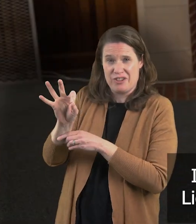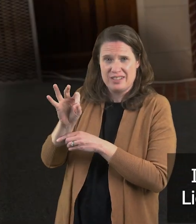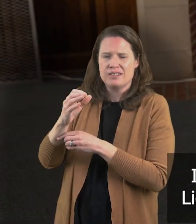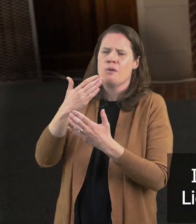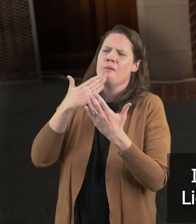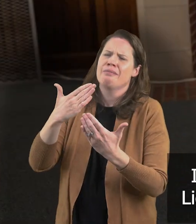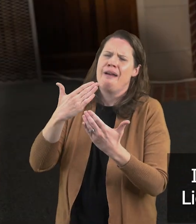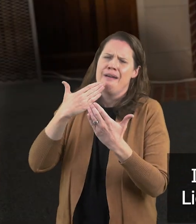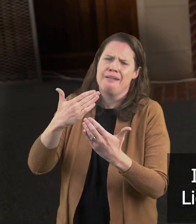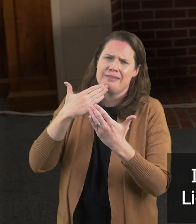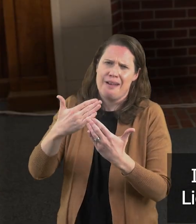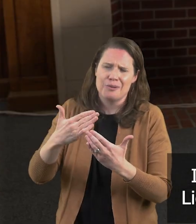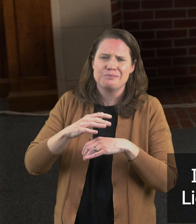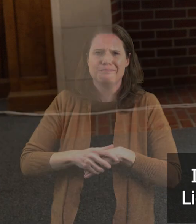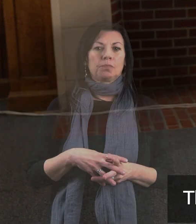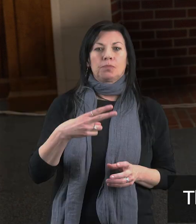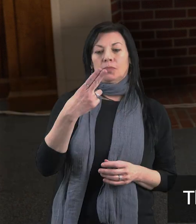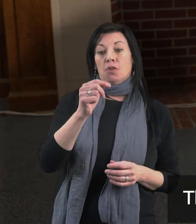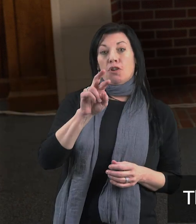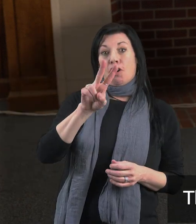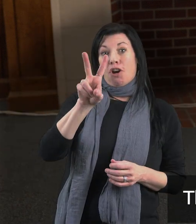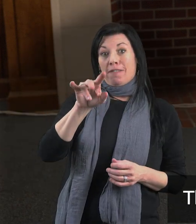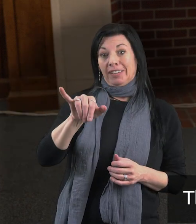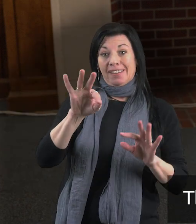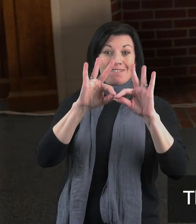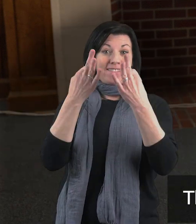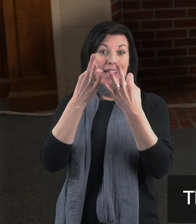for the Blind San Francisco. Jojo. Thank you,